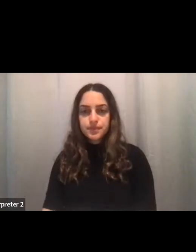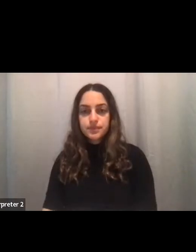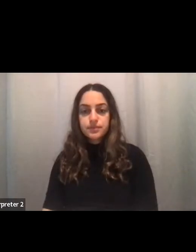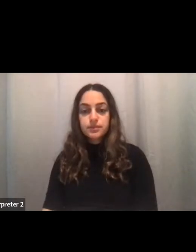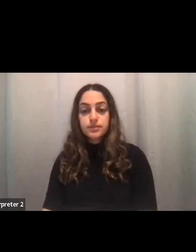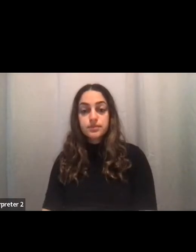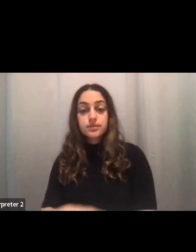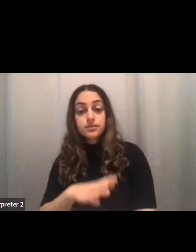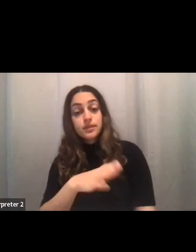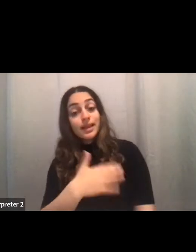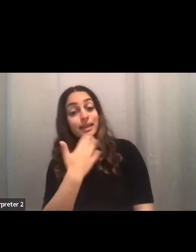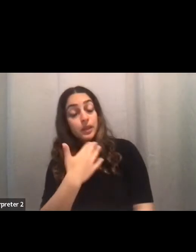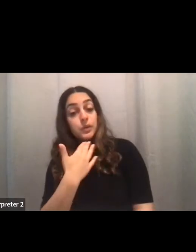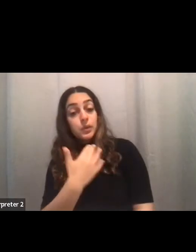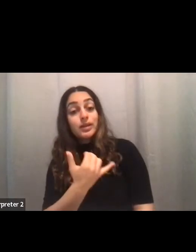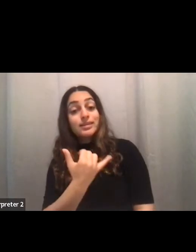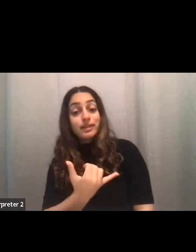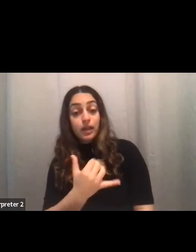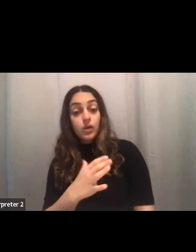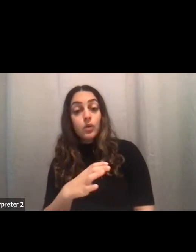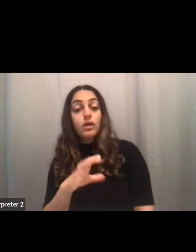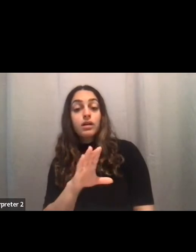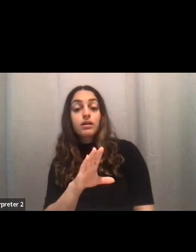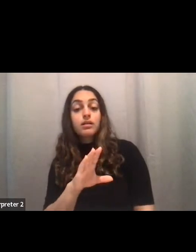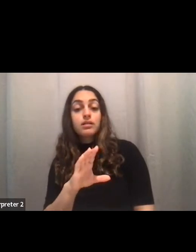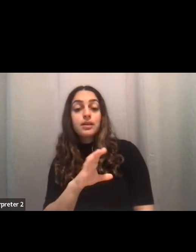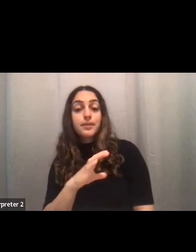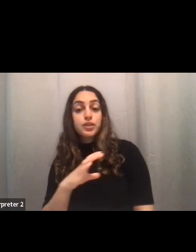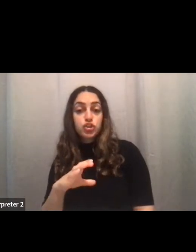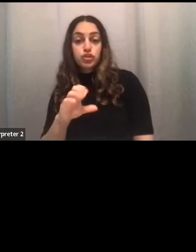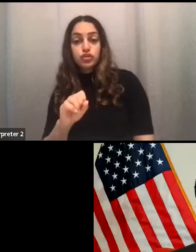thank you and now we'll go to commissioner sunderland